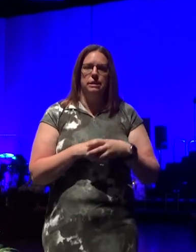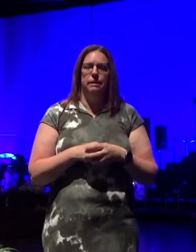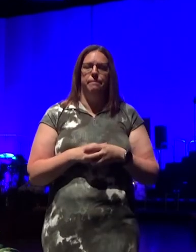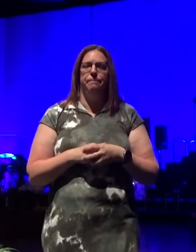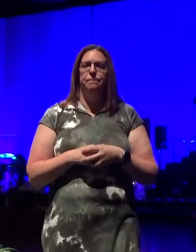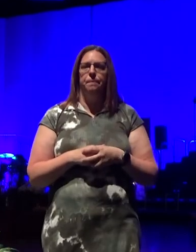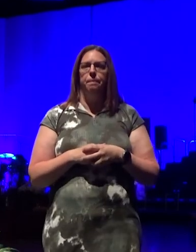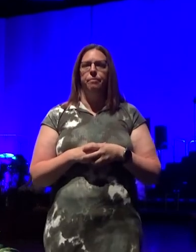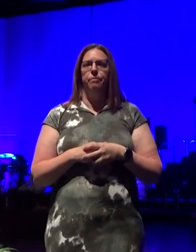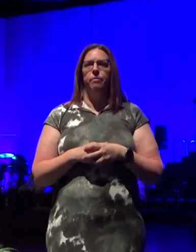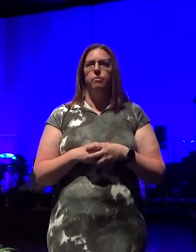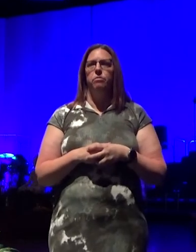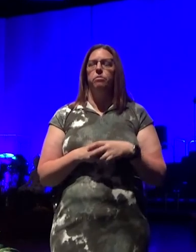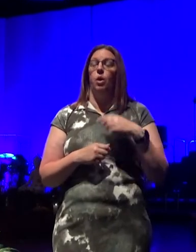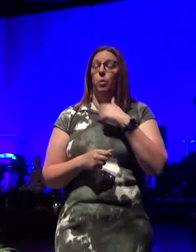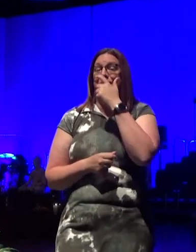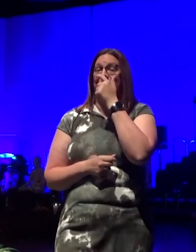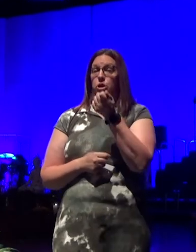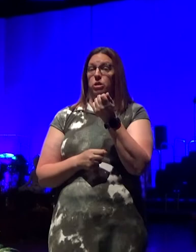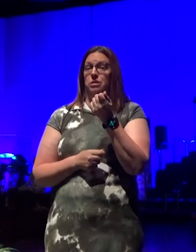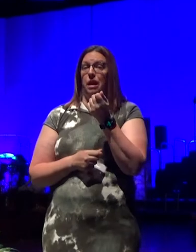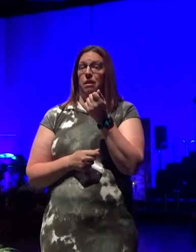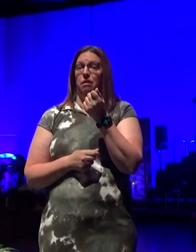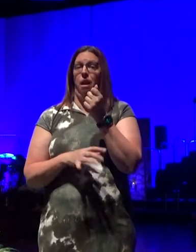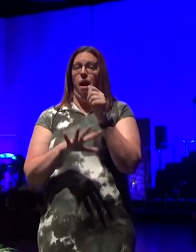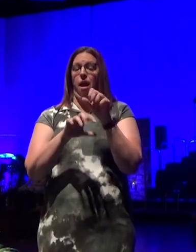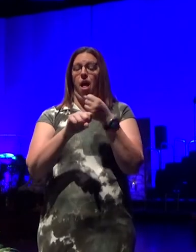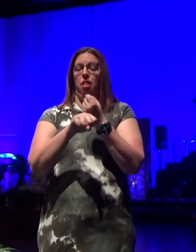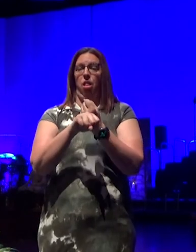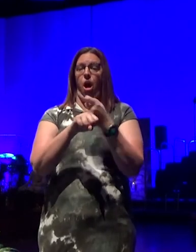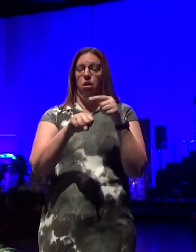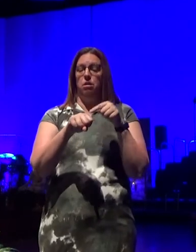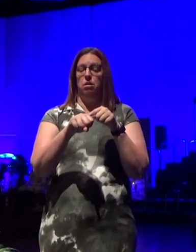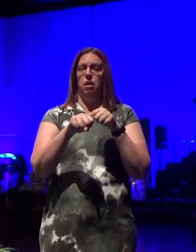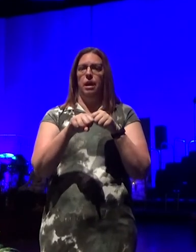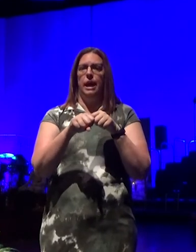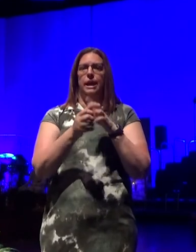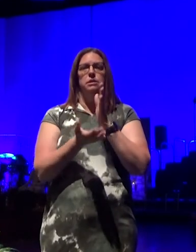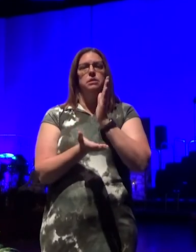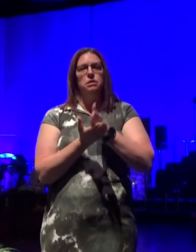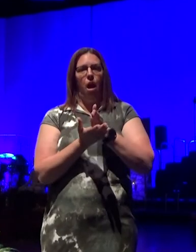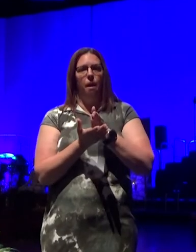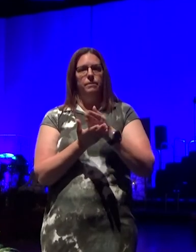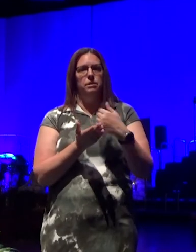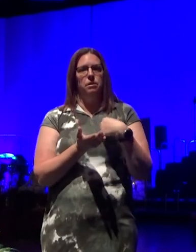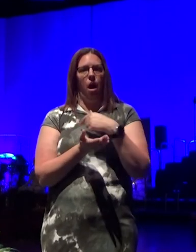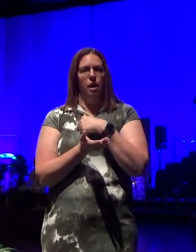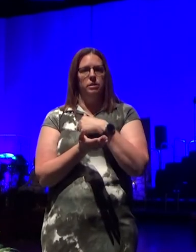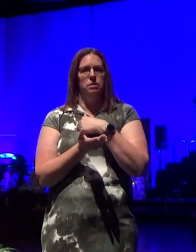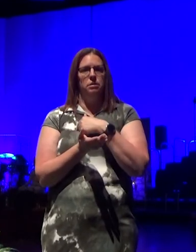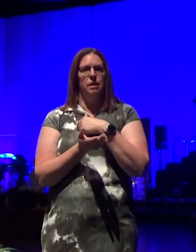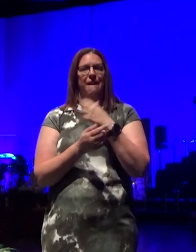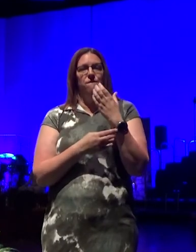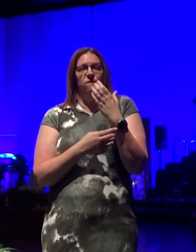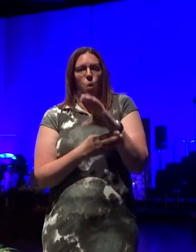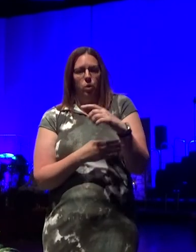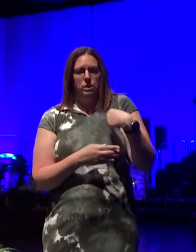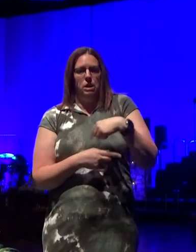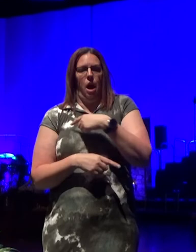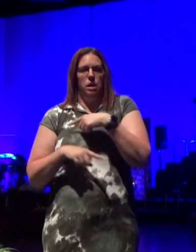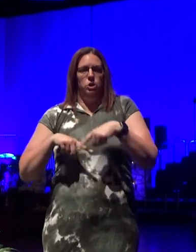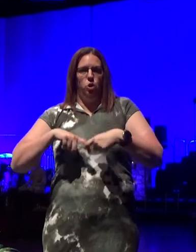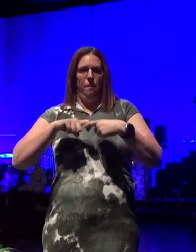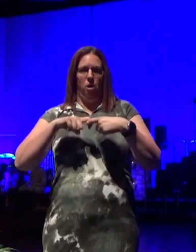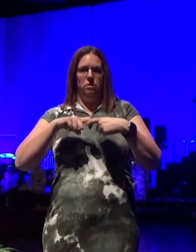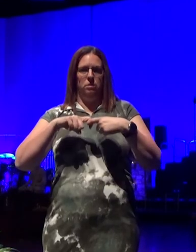about a lock is it stops us. It forces us to pause. And I think the most important